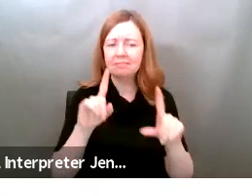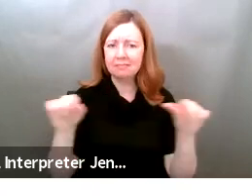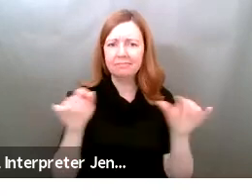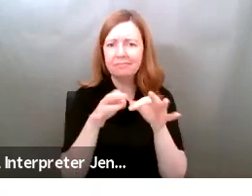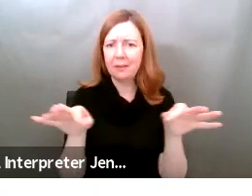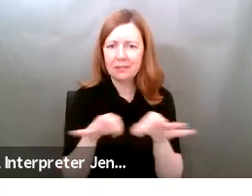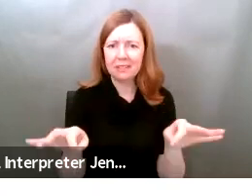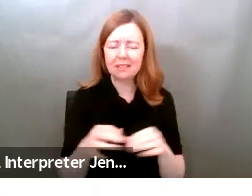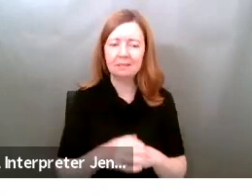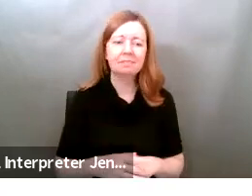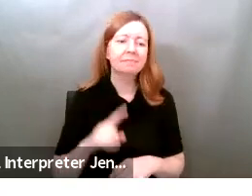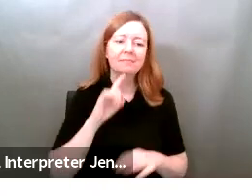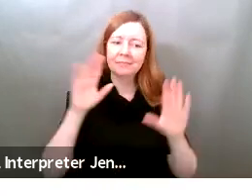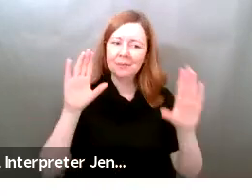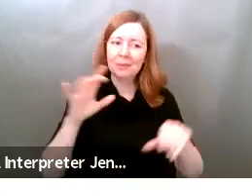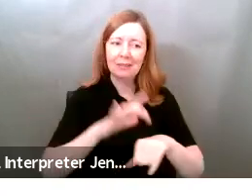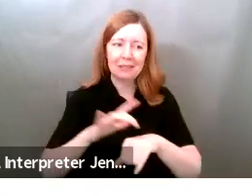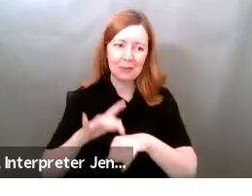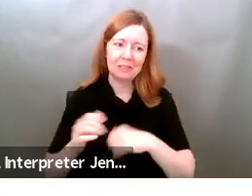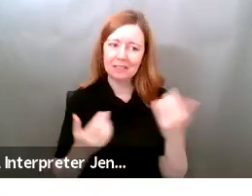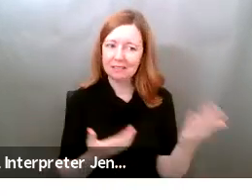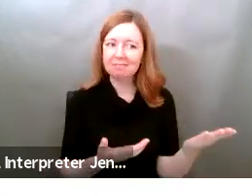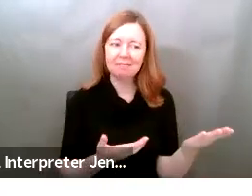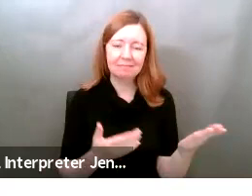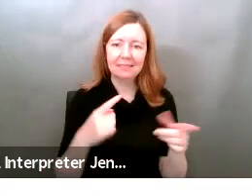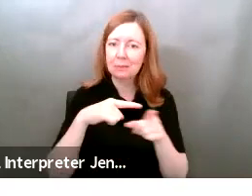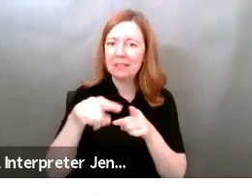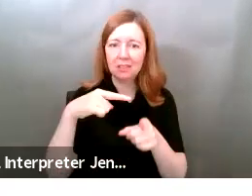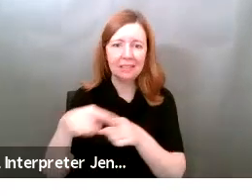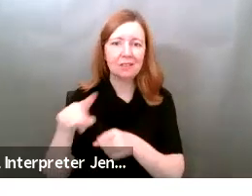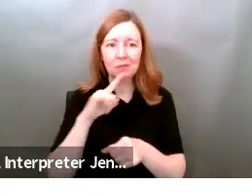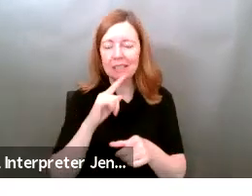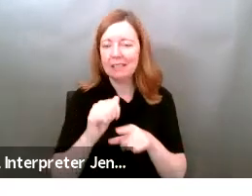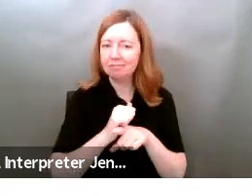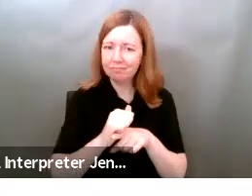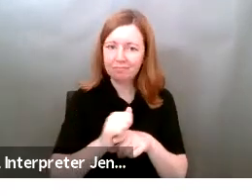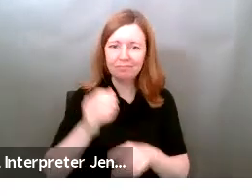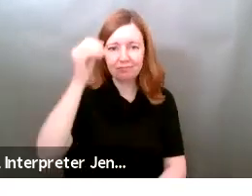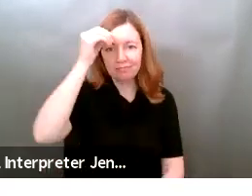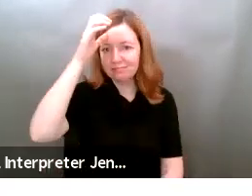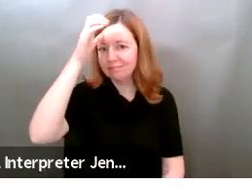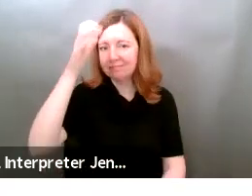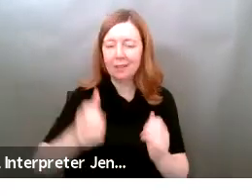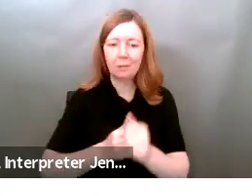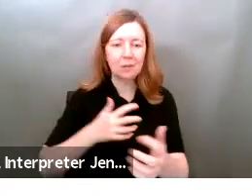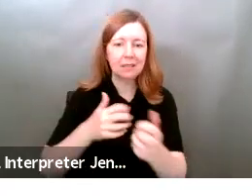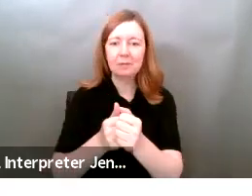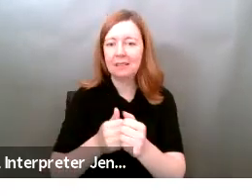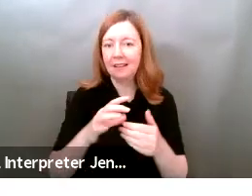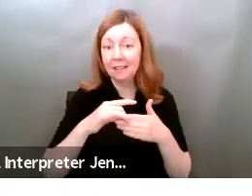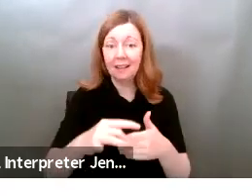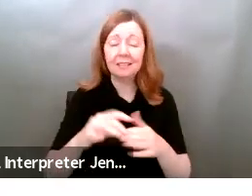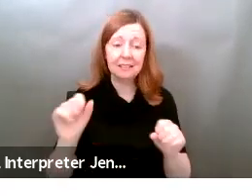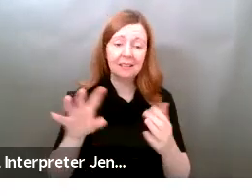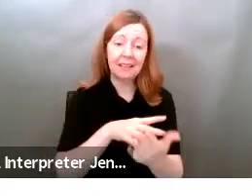languages. So this is a really great resource. These specialists are really trained in the most up-to-date guidance, and they can